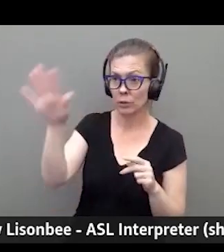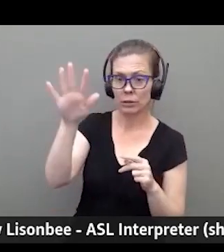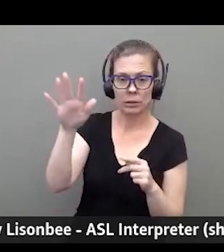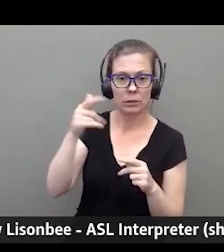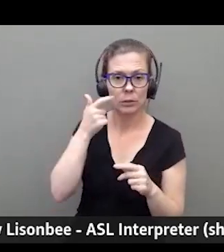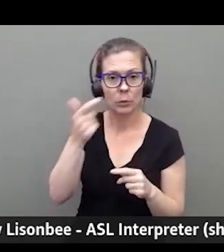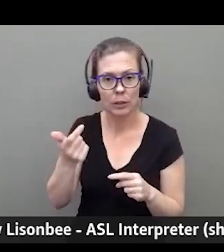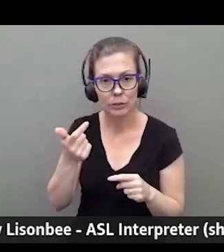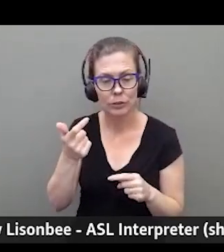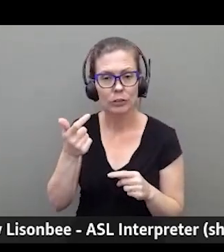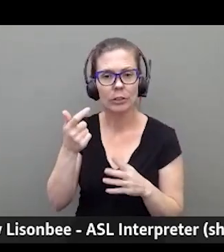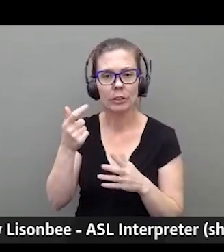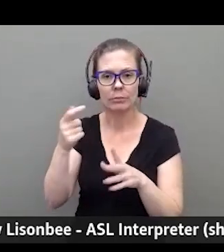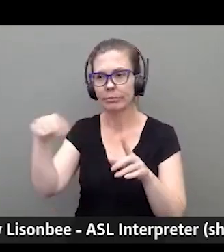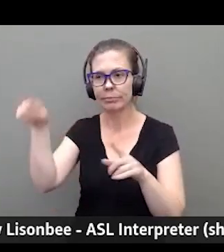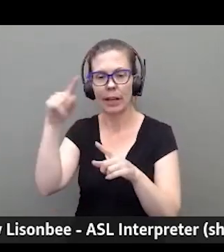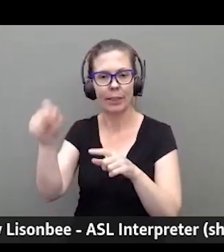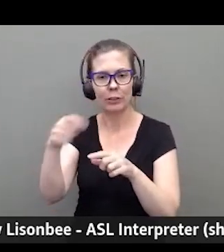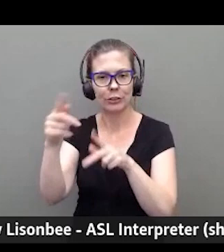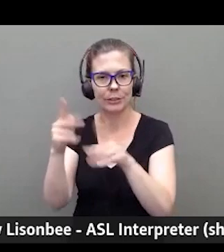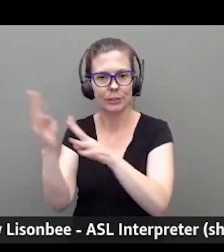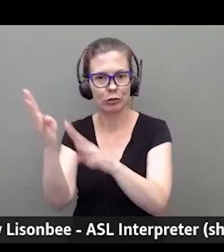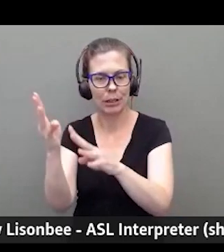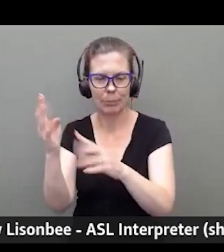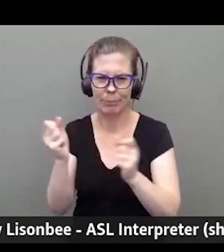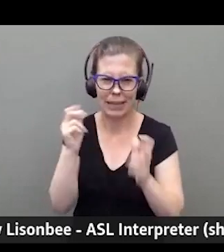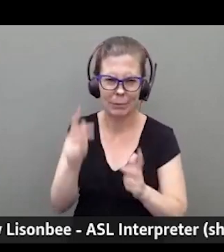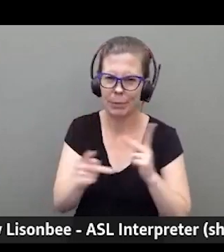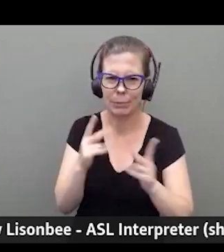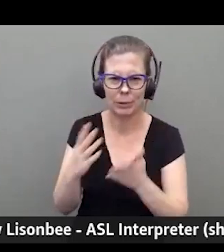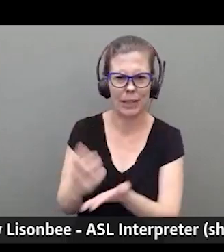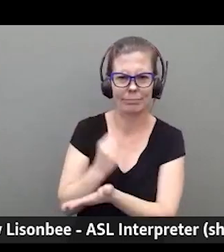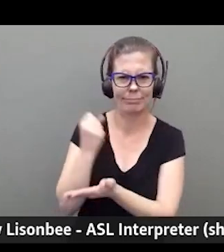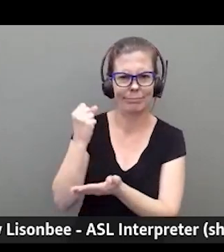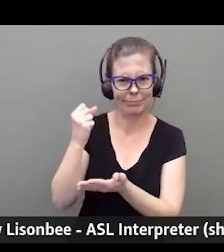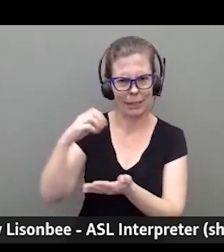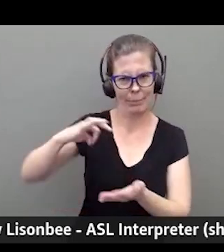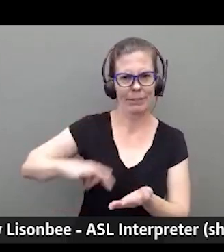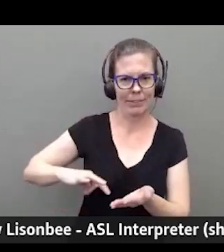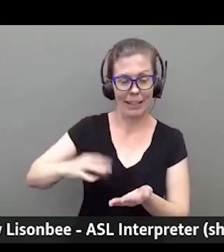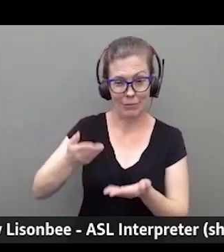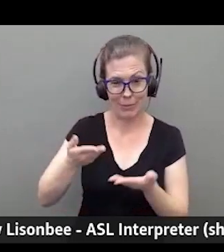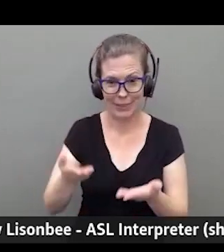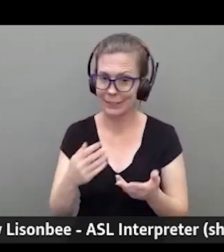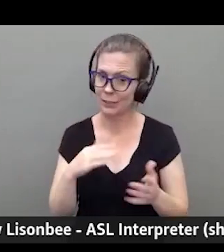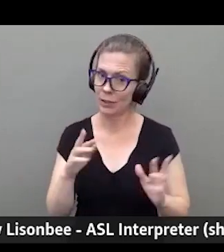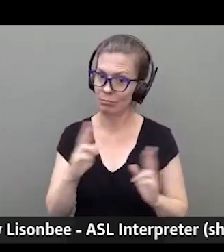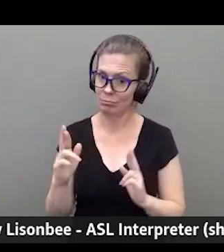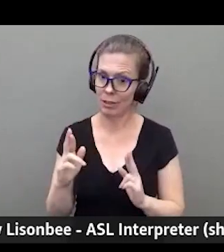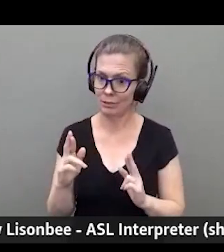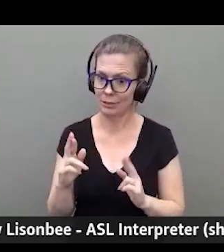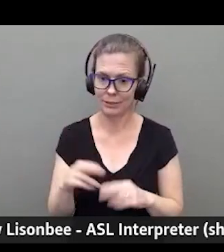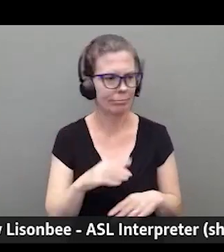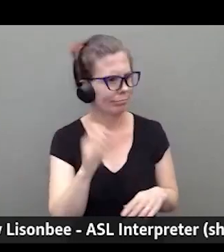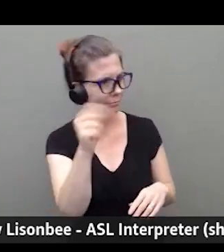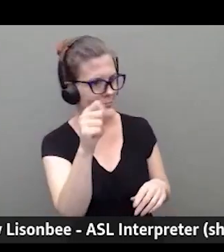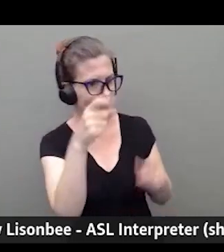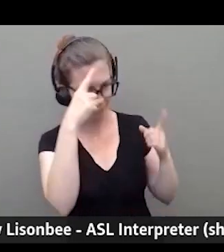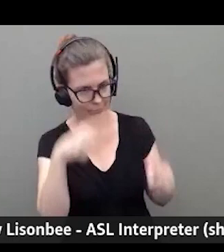that are streaming as well. I think there are a lot of people out there that can take advantage of this. So I'm ready to go. Absolutely.